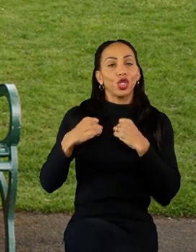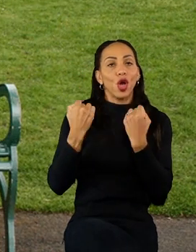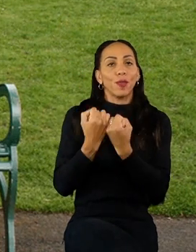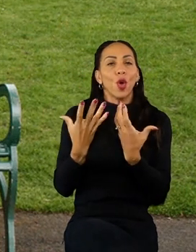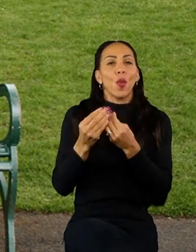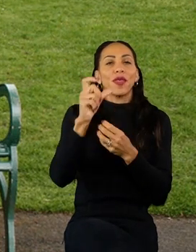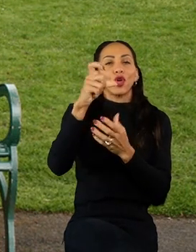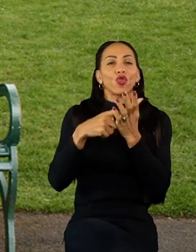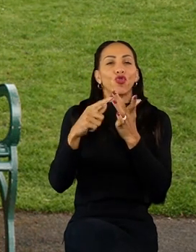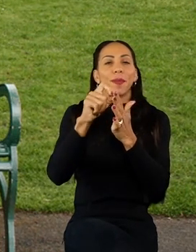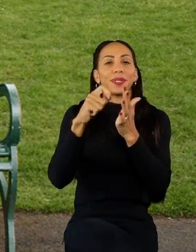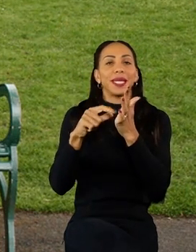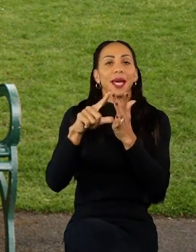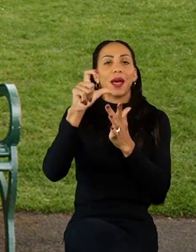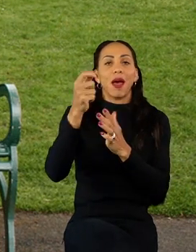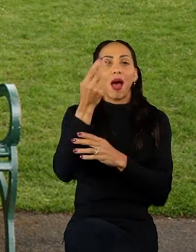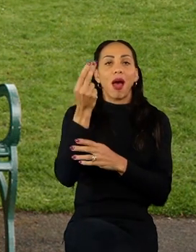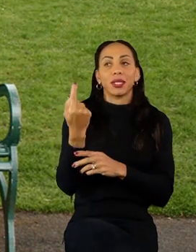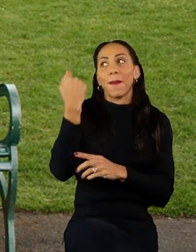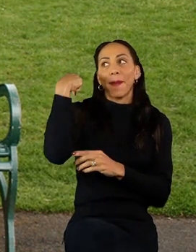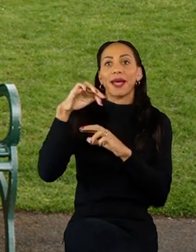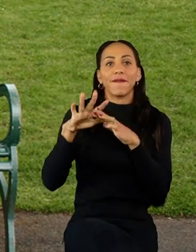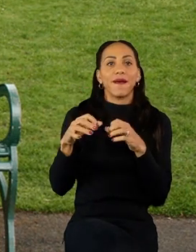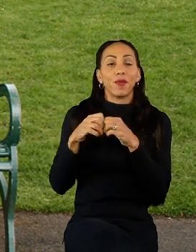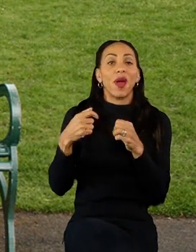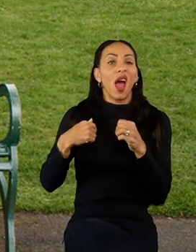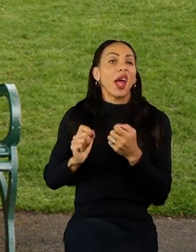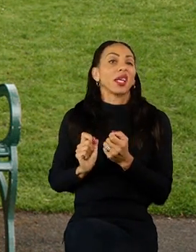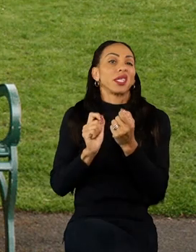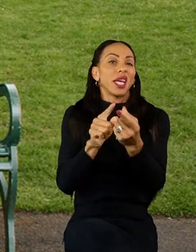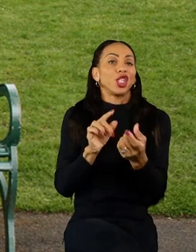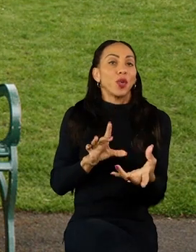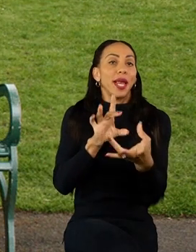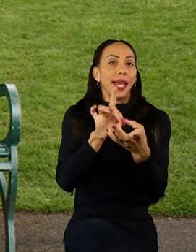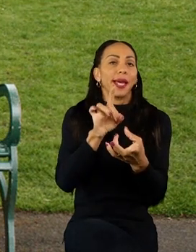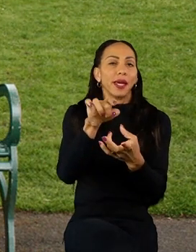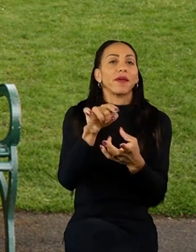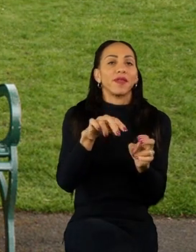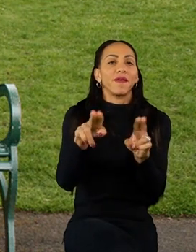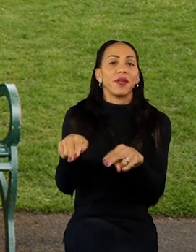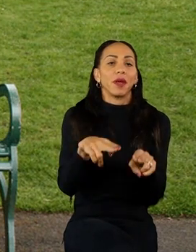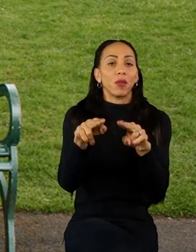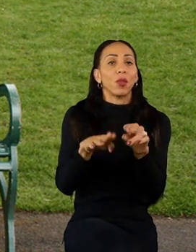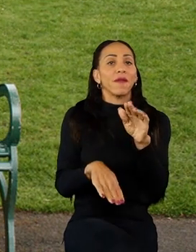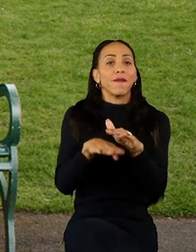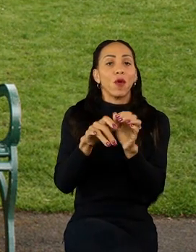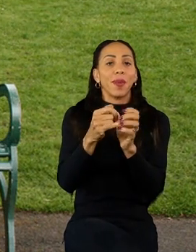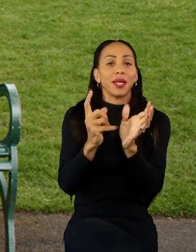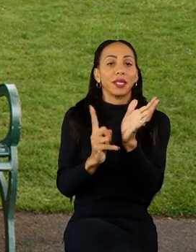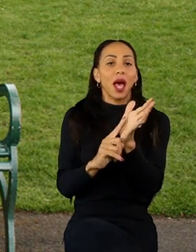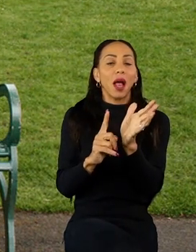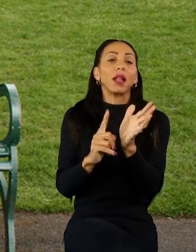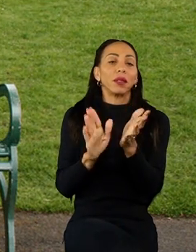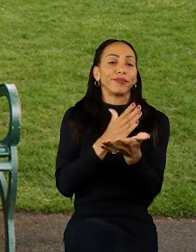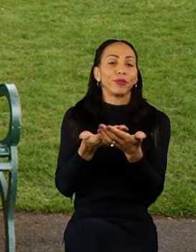now from our last workshop we did with Cryptic Arts back in February, and I can send a link for that